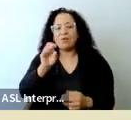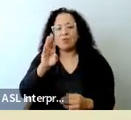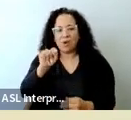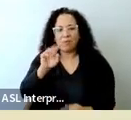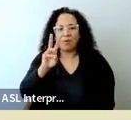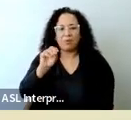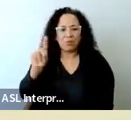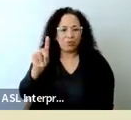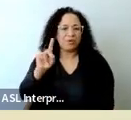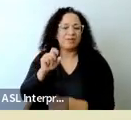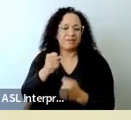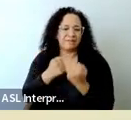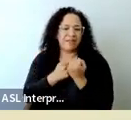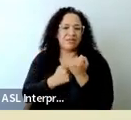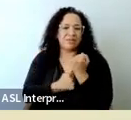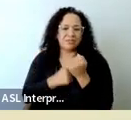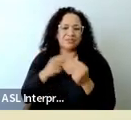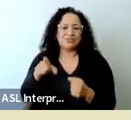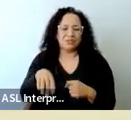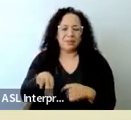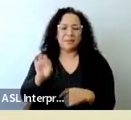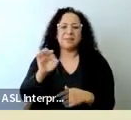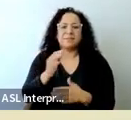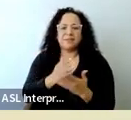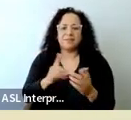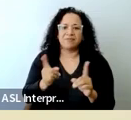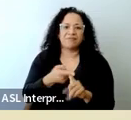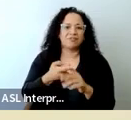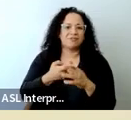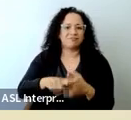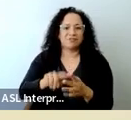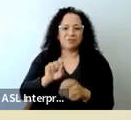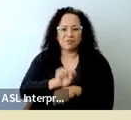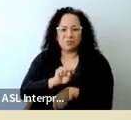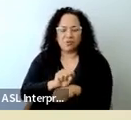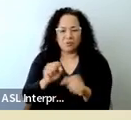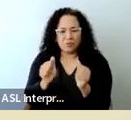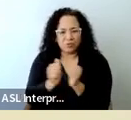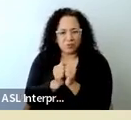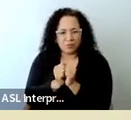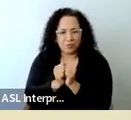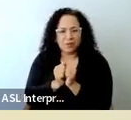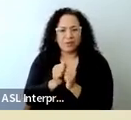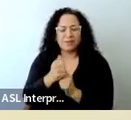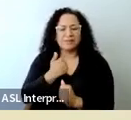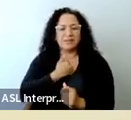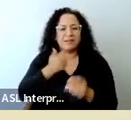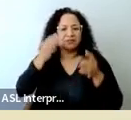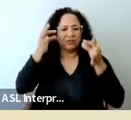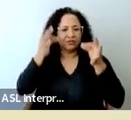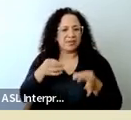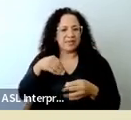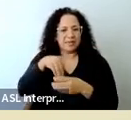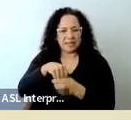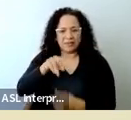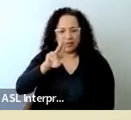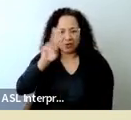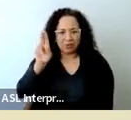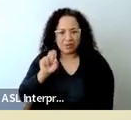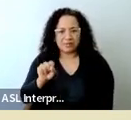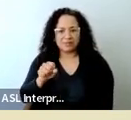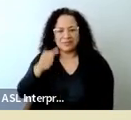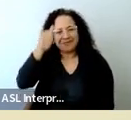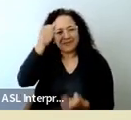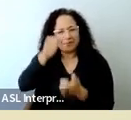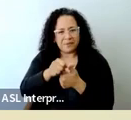Foundation, picked up some of the first initial work with self-determination in the United States.